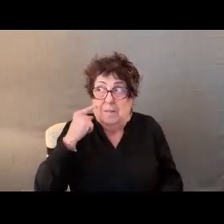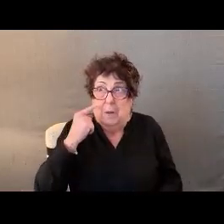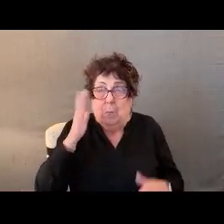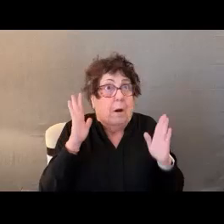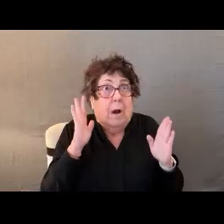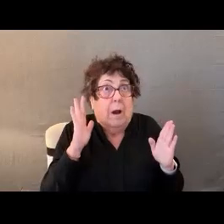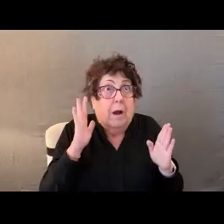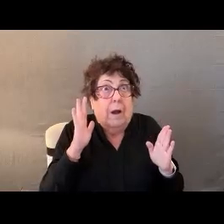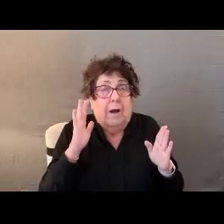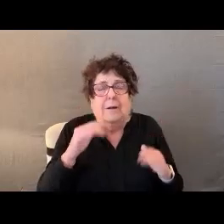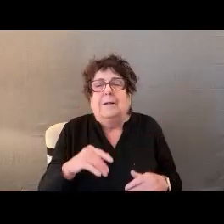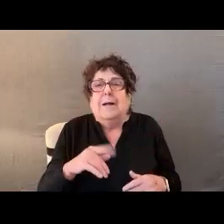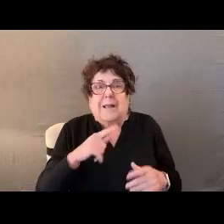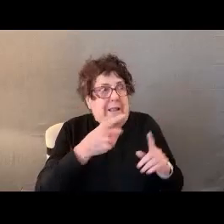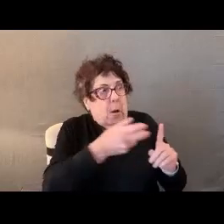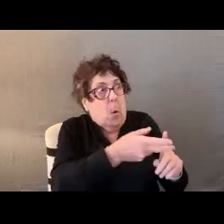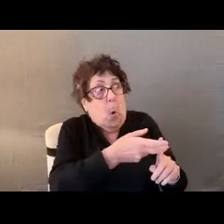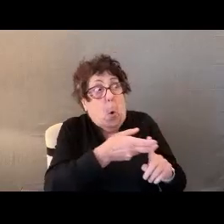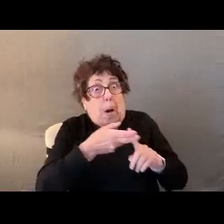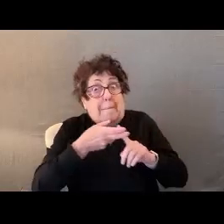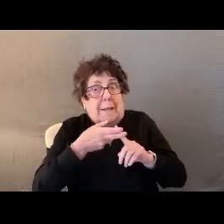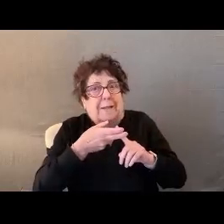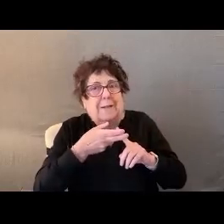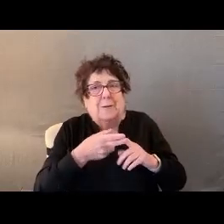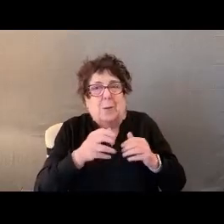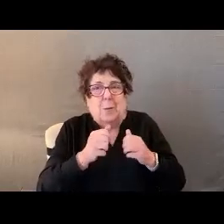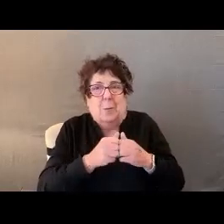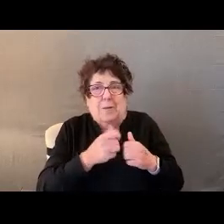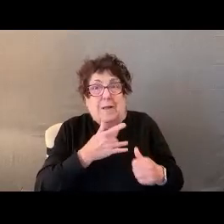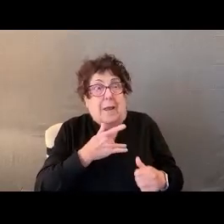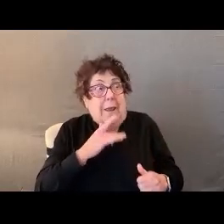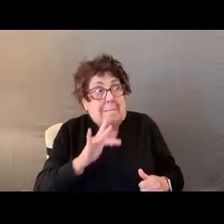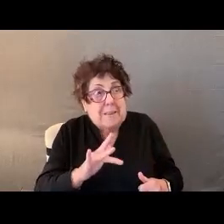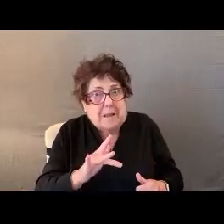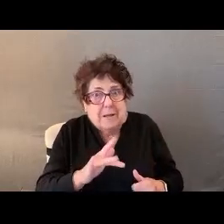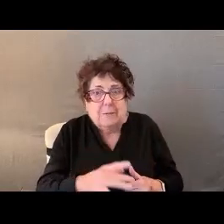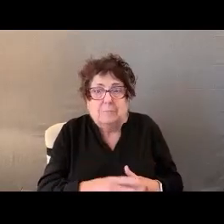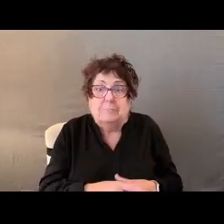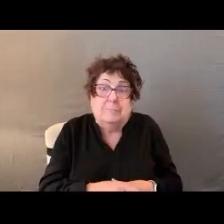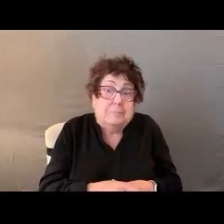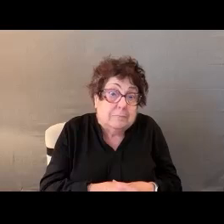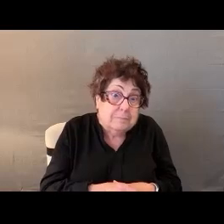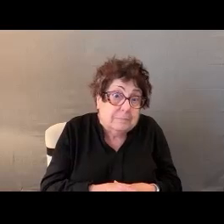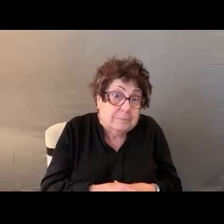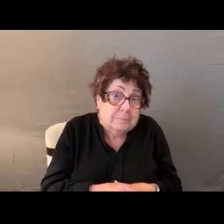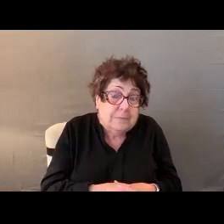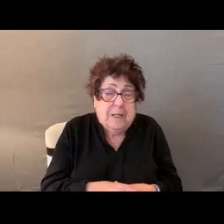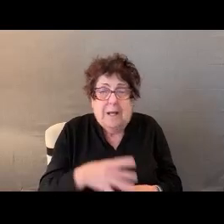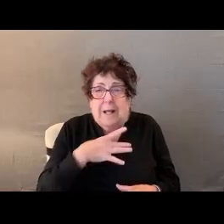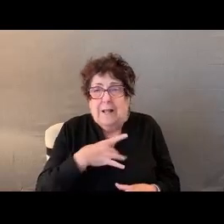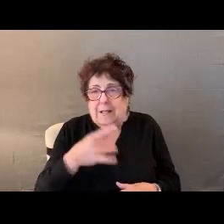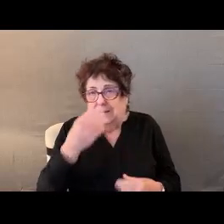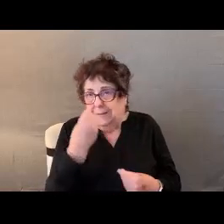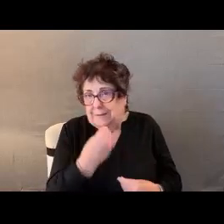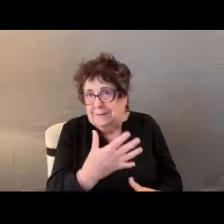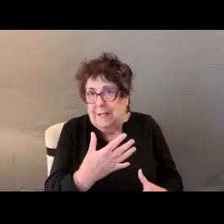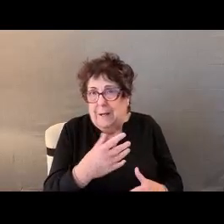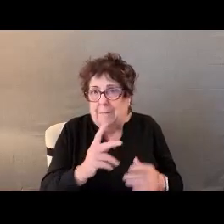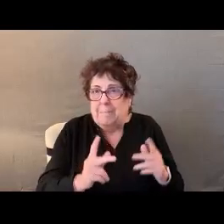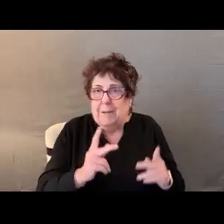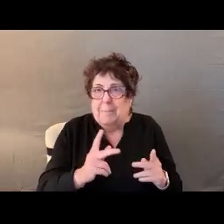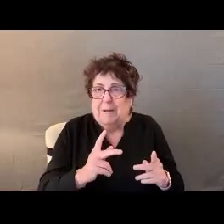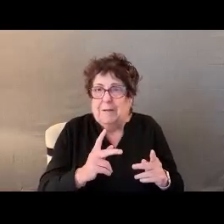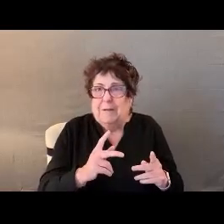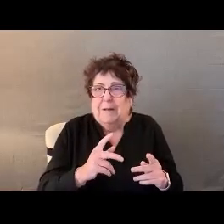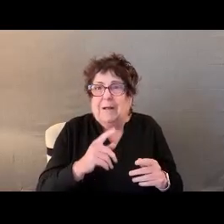said, then hook them in with the empathy. And, I like to say to people, like, investing the time